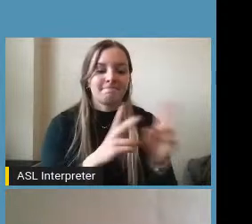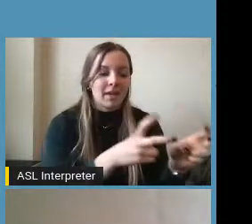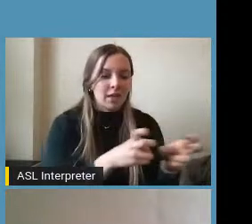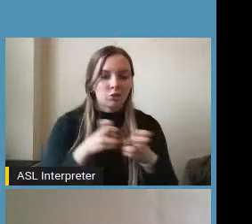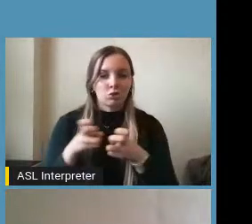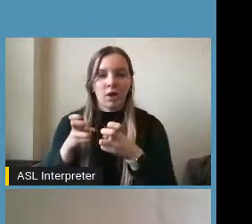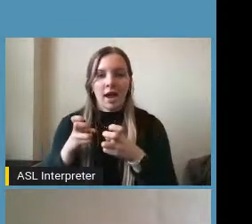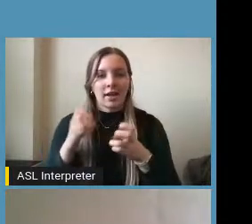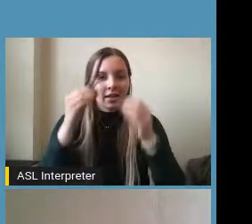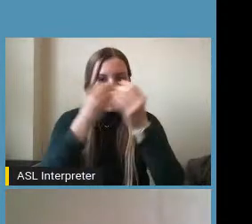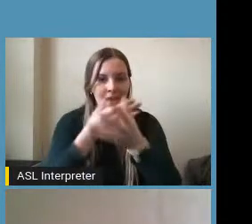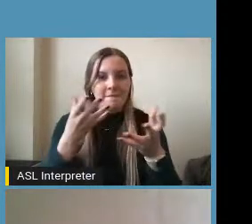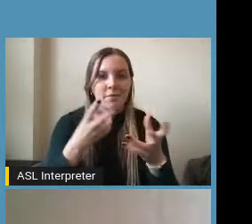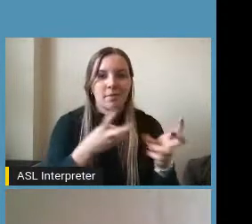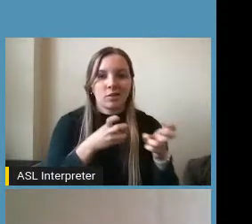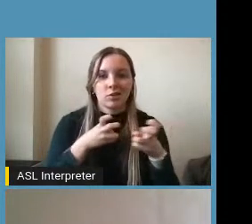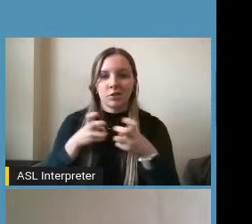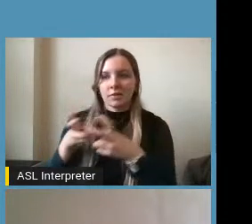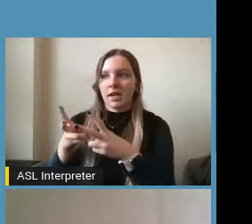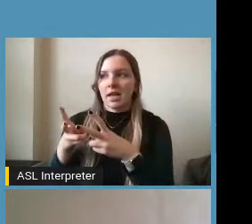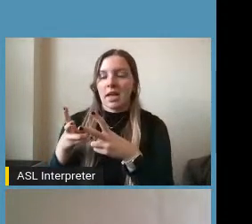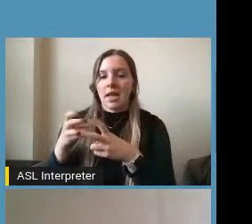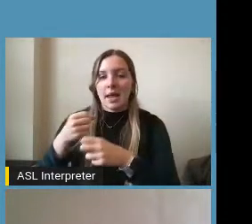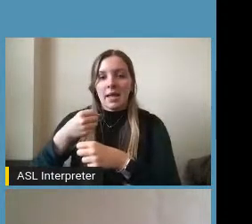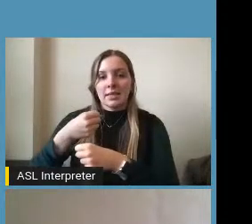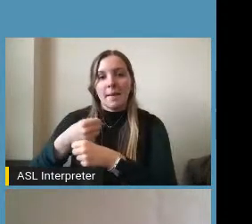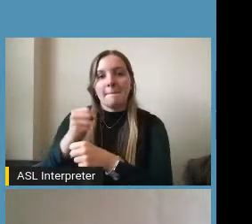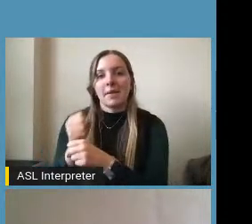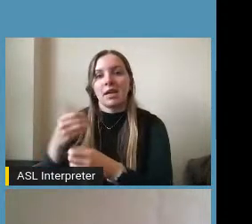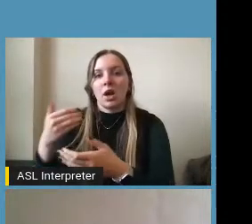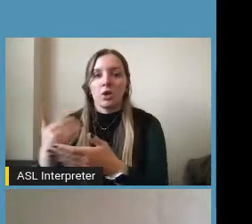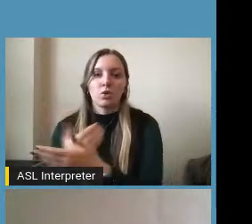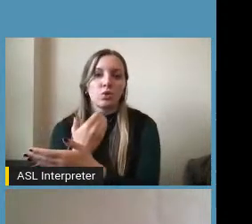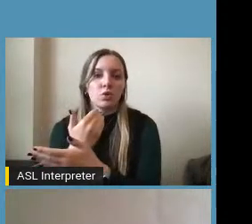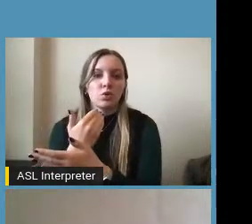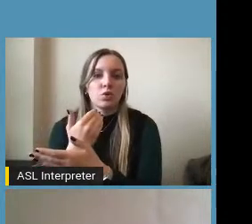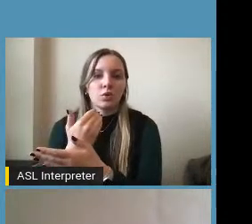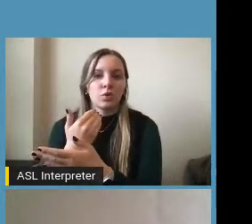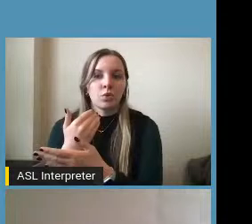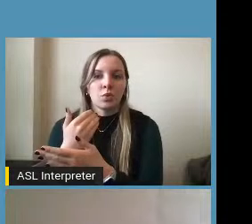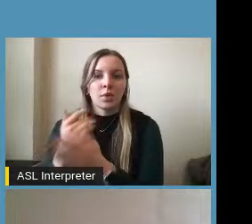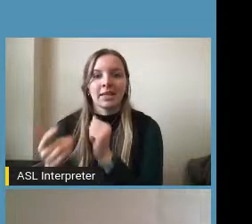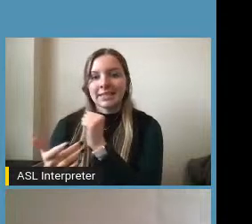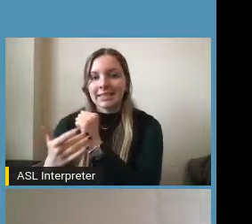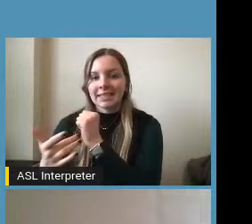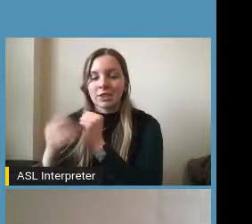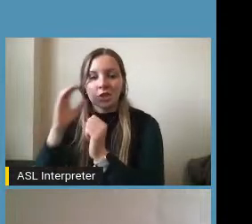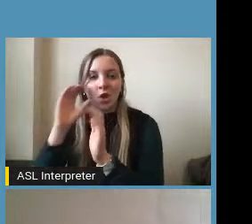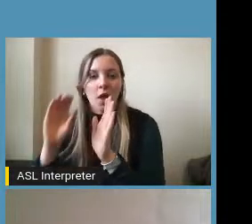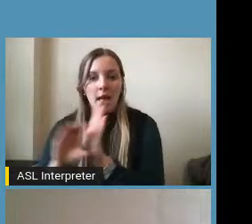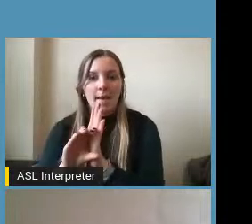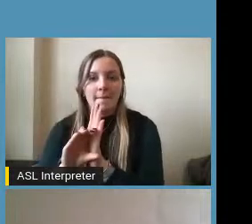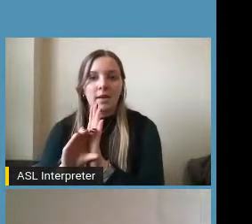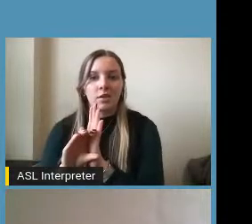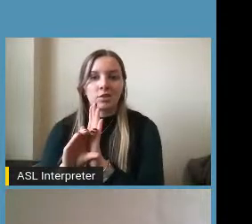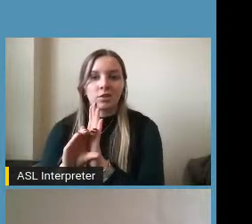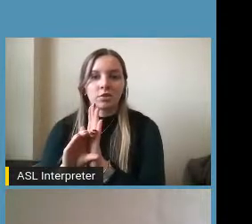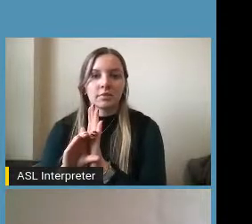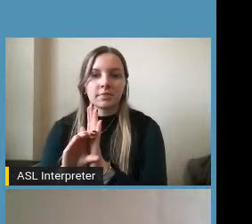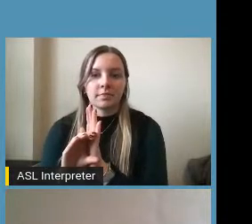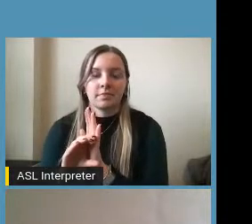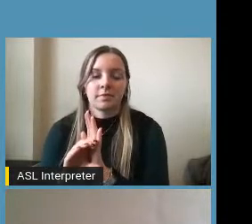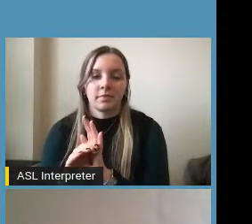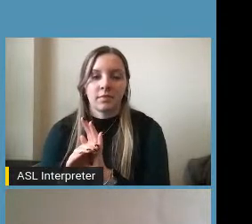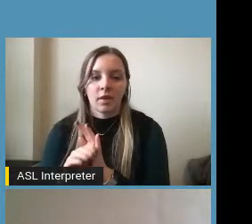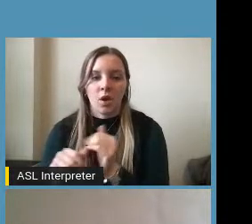sequence of images and generating new forms of digital representations that are not possible from a single